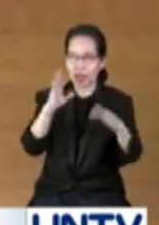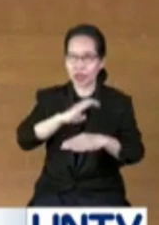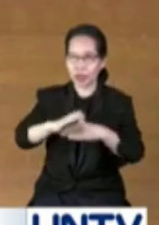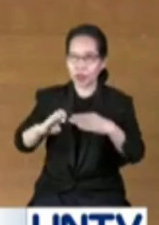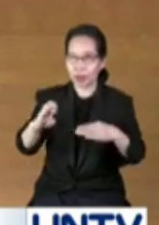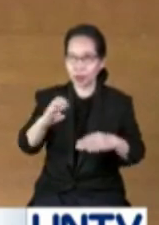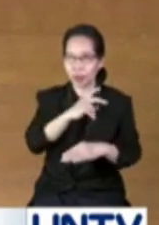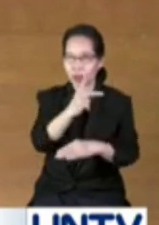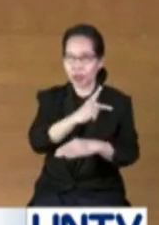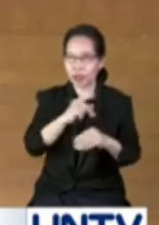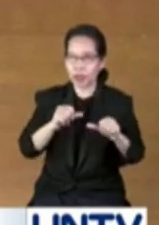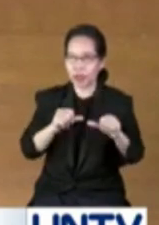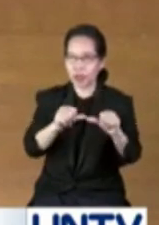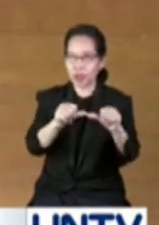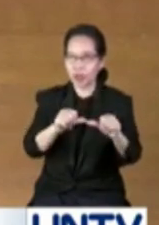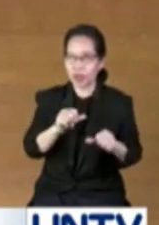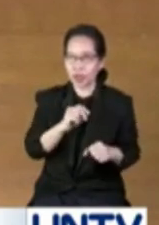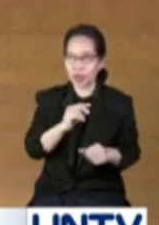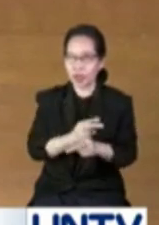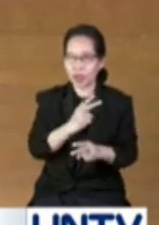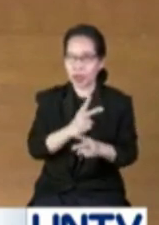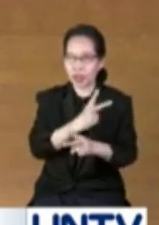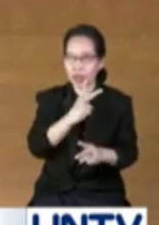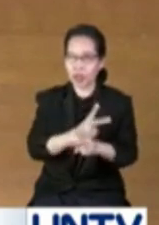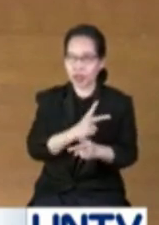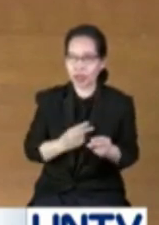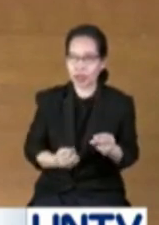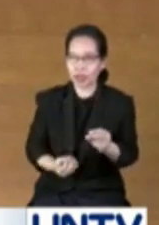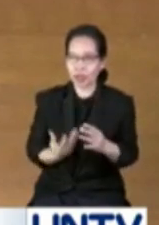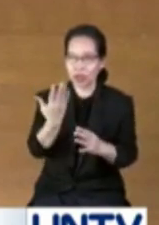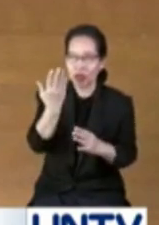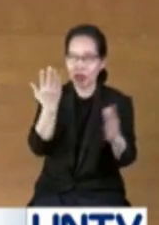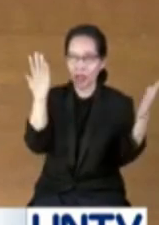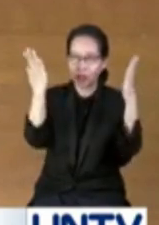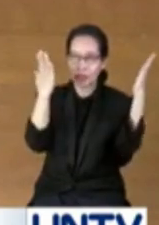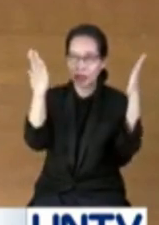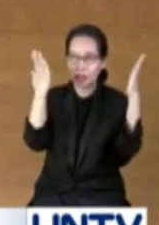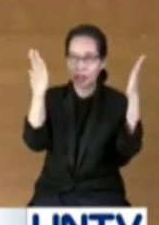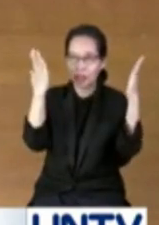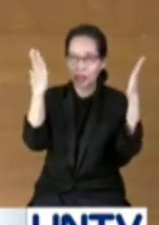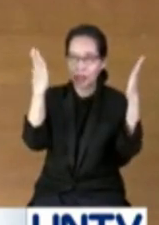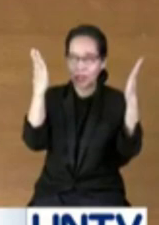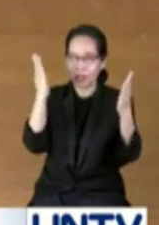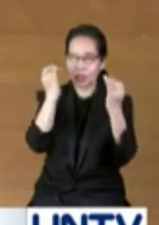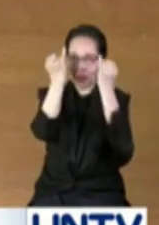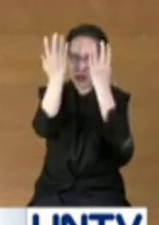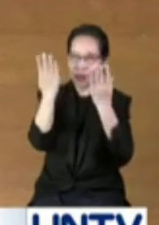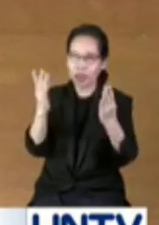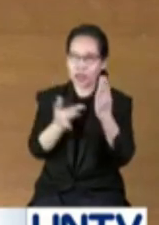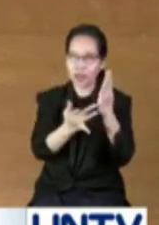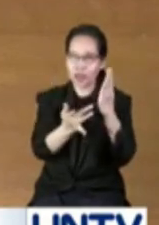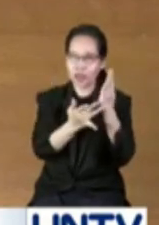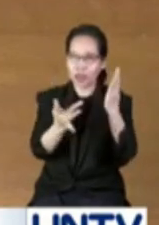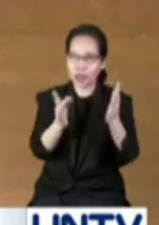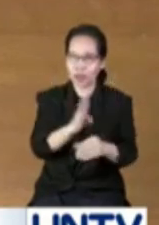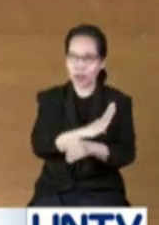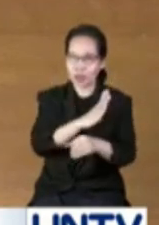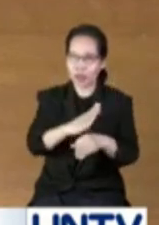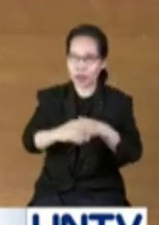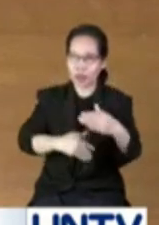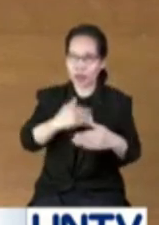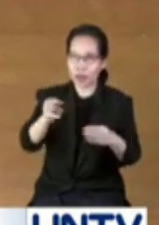continue to nurture the growth of the services sector, particularly the information technology business process management